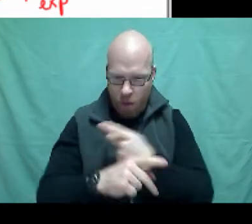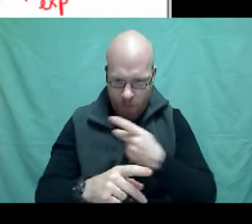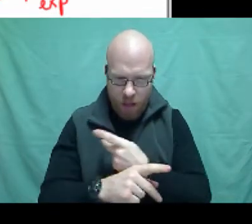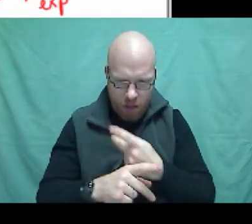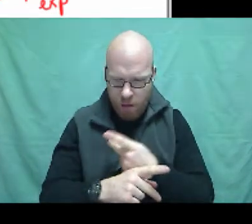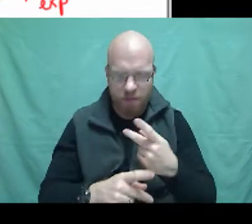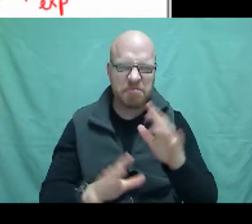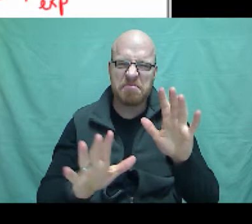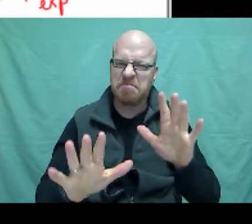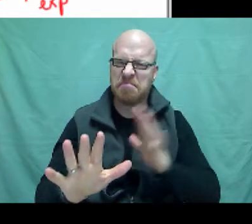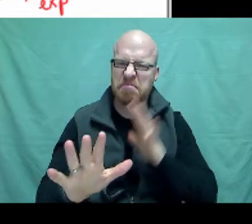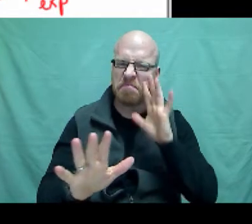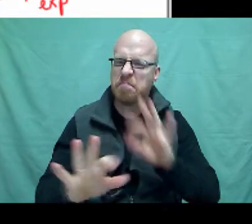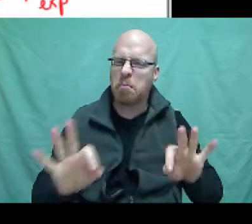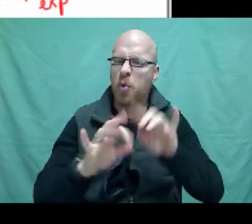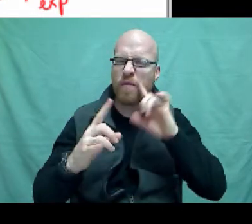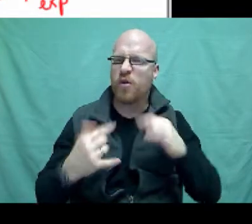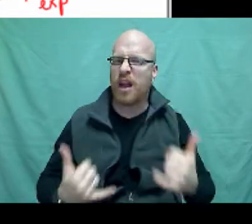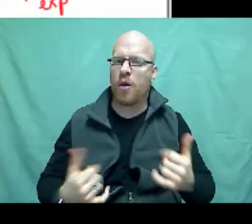so this is just fine.